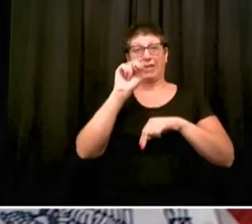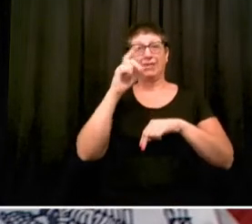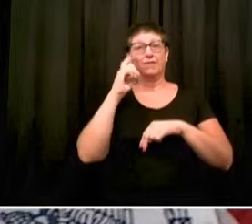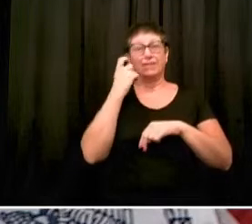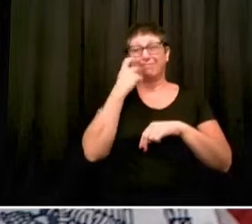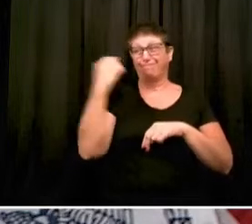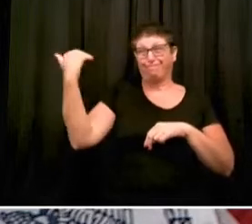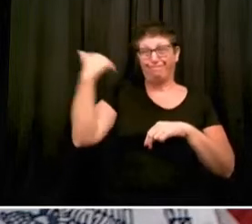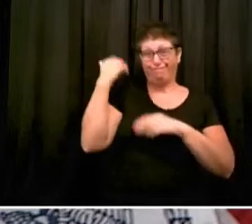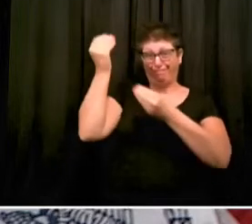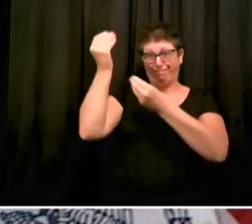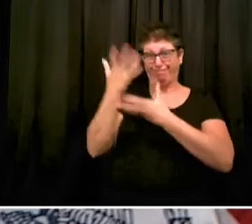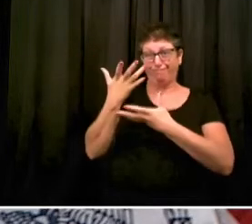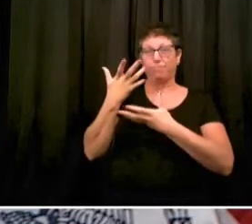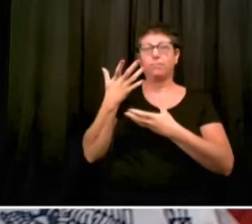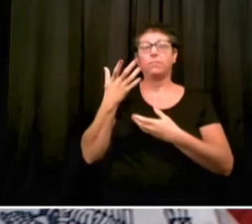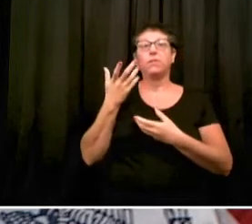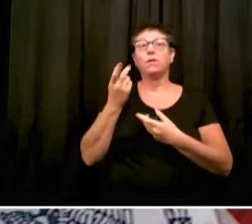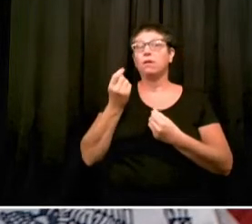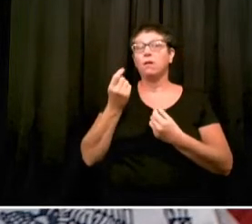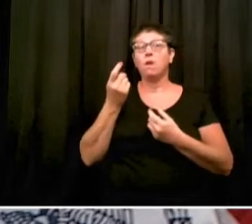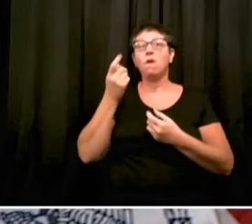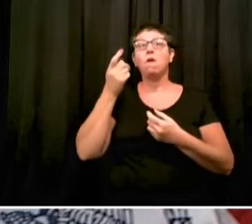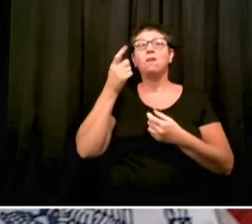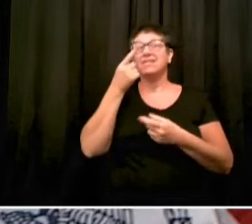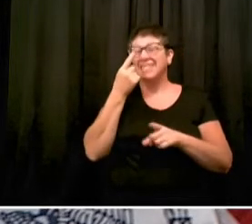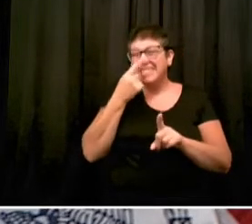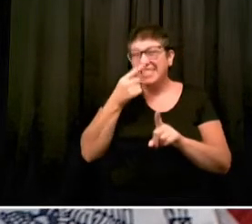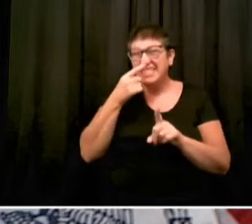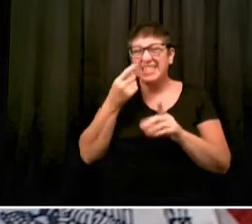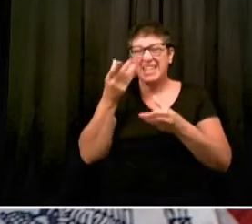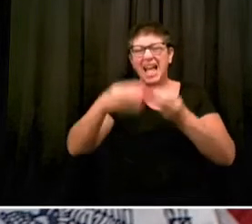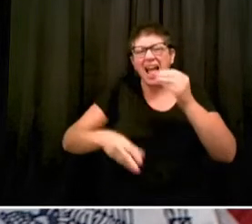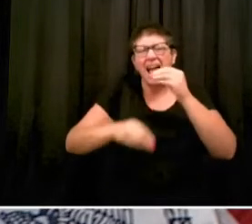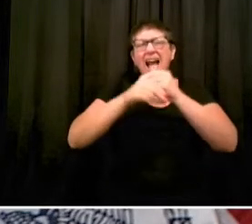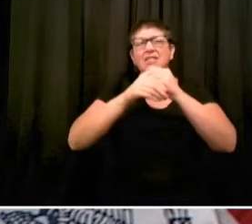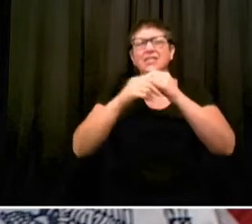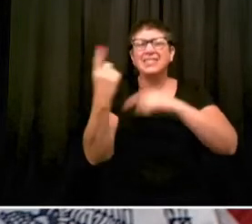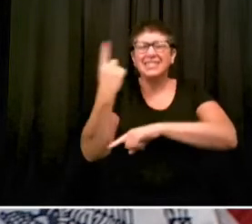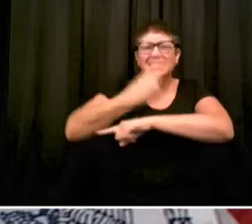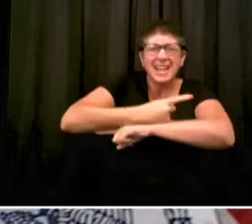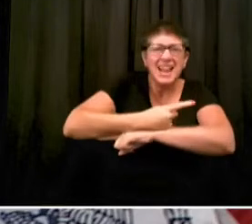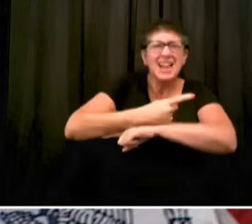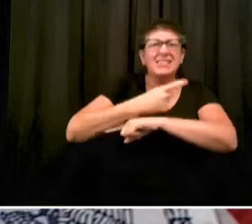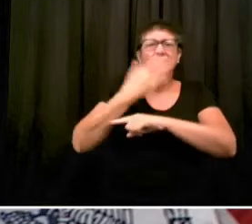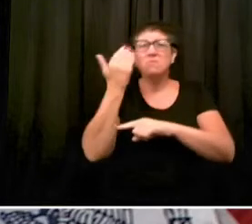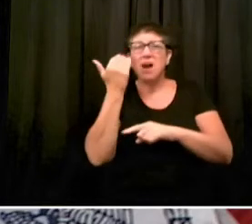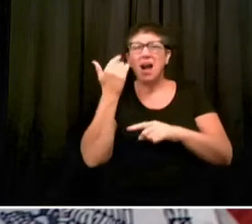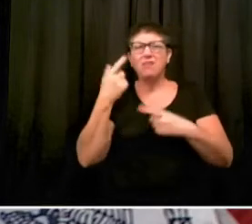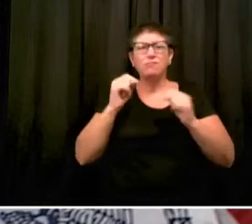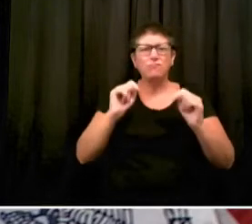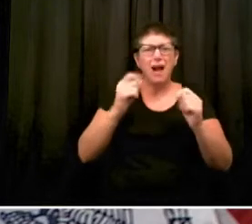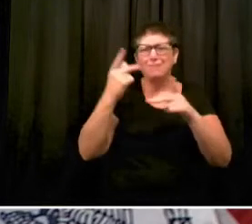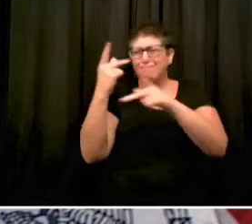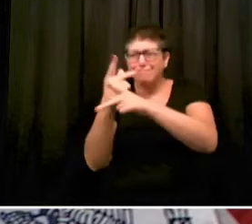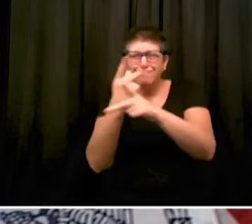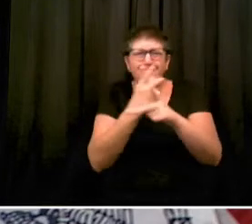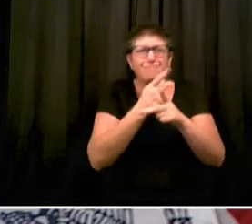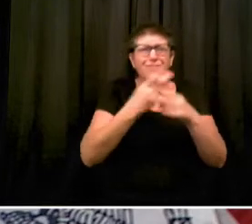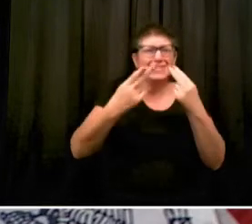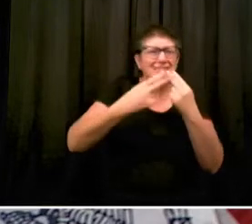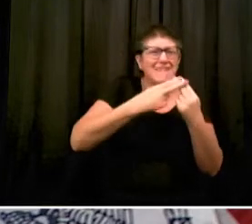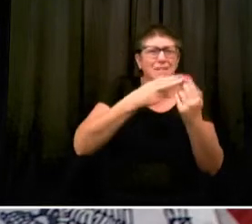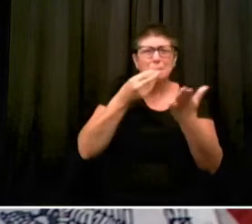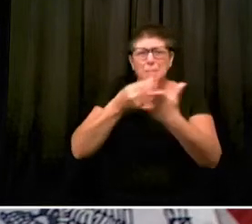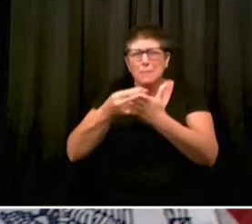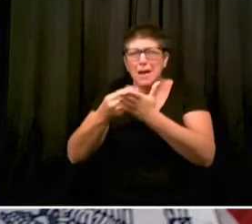and I've worked very closely with municipal labor now over the last 7 years in partnership. And they've asked for an opportunity to convince the